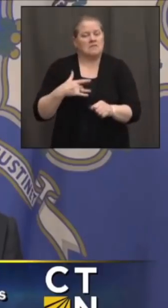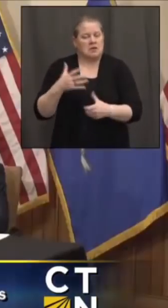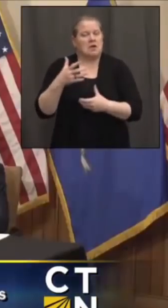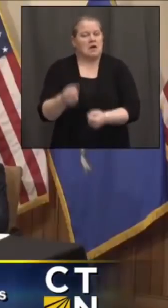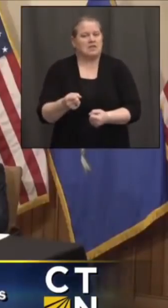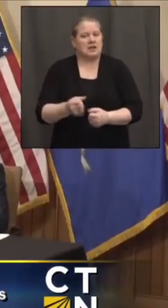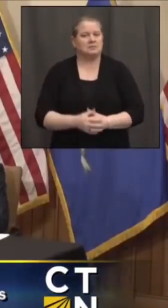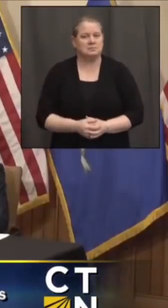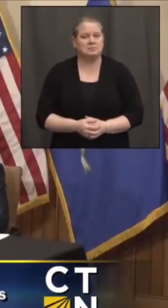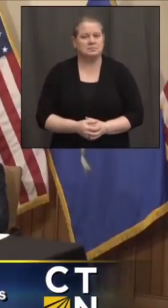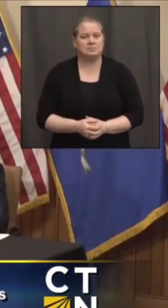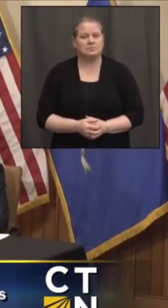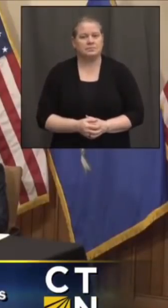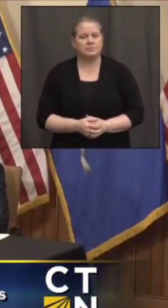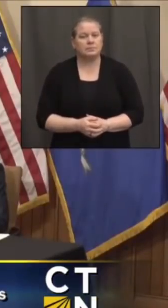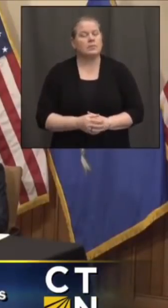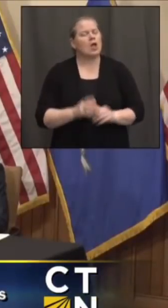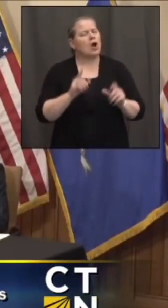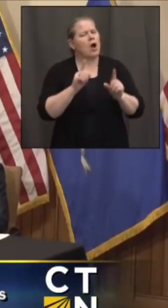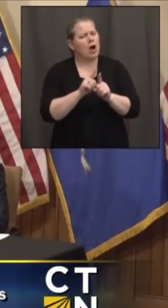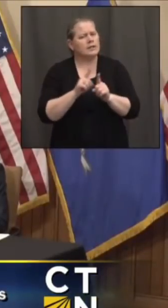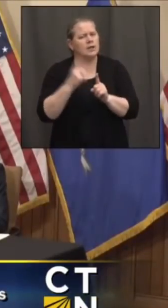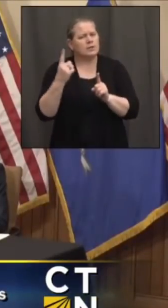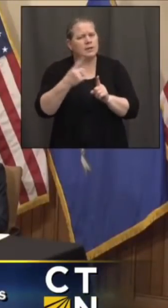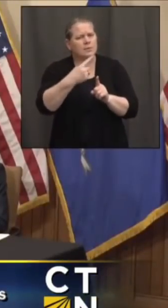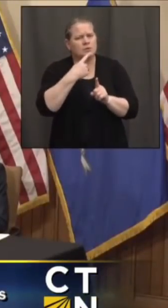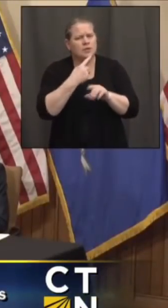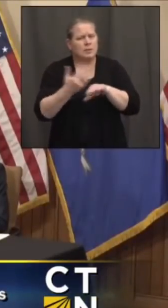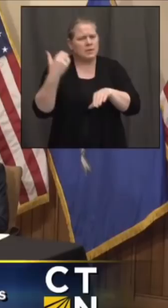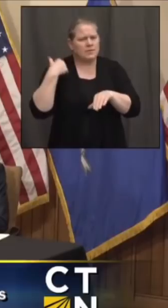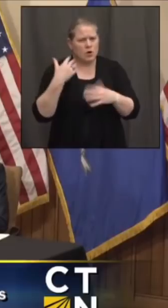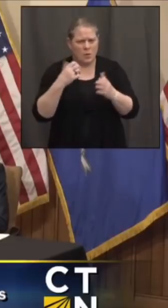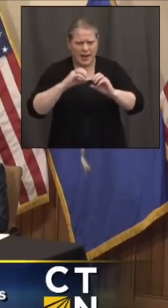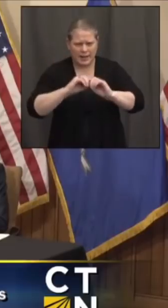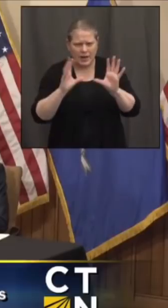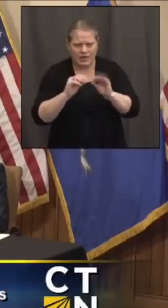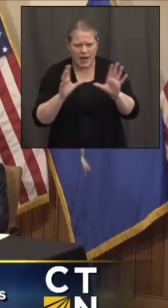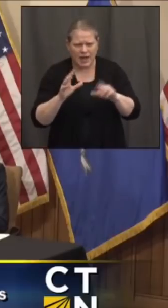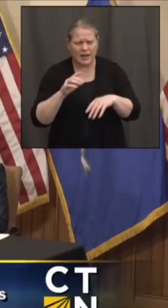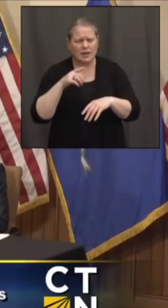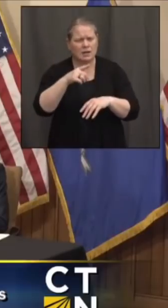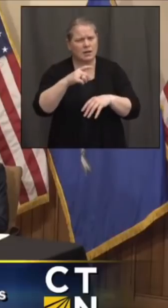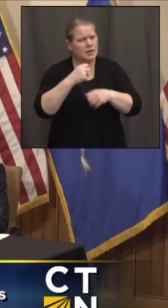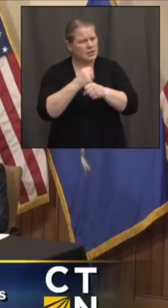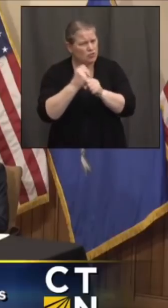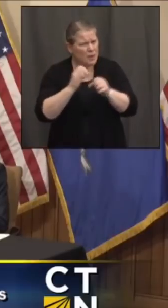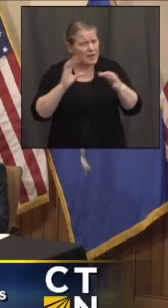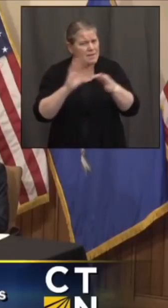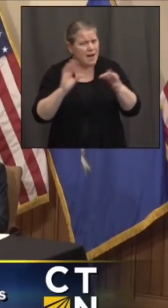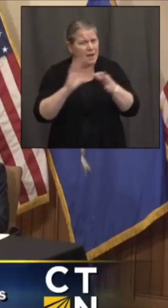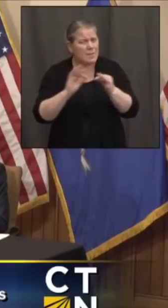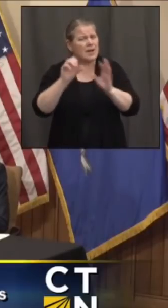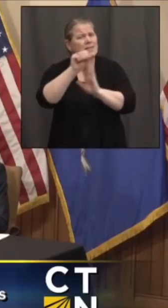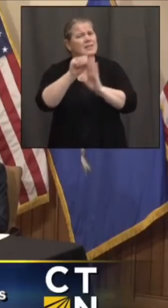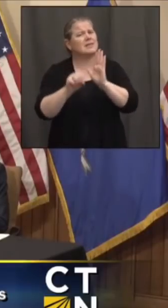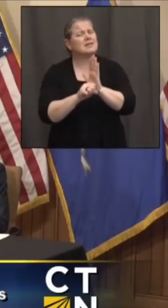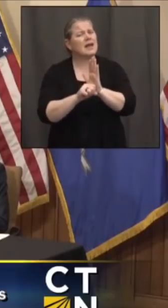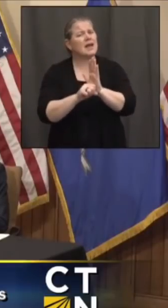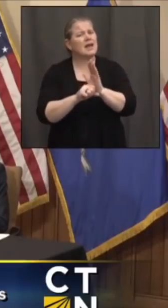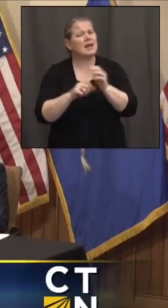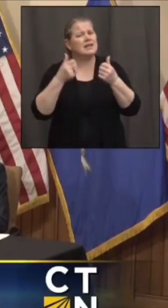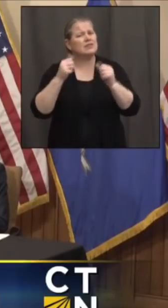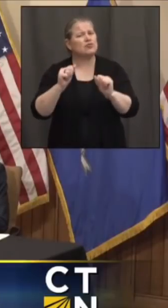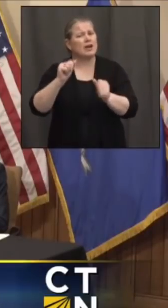Got it. And I also wanted to clarify something you said earlier. It sounded like you made a comment that the state is working to narrow the list of